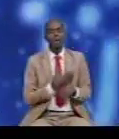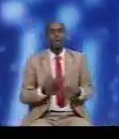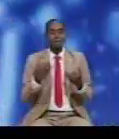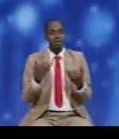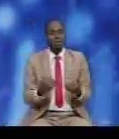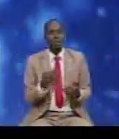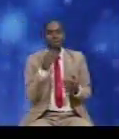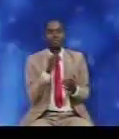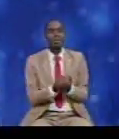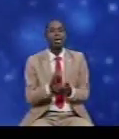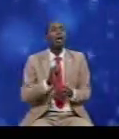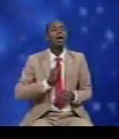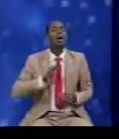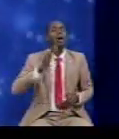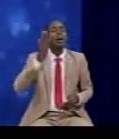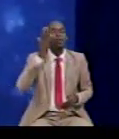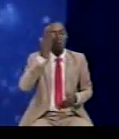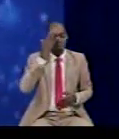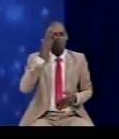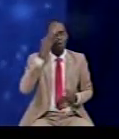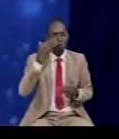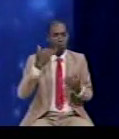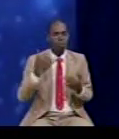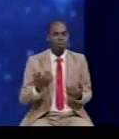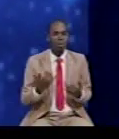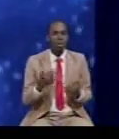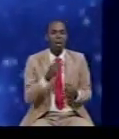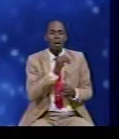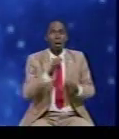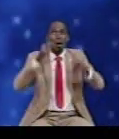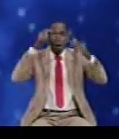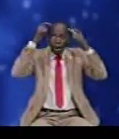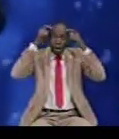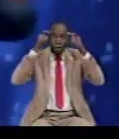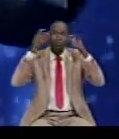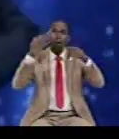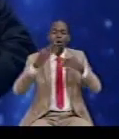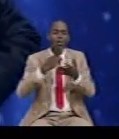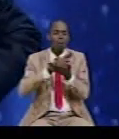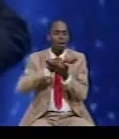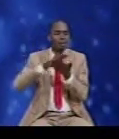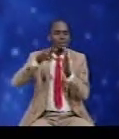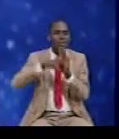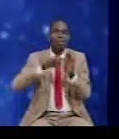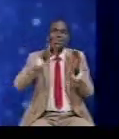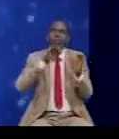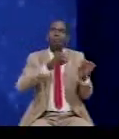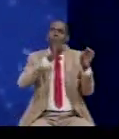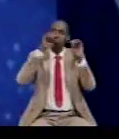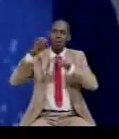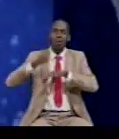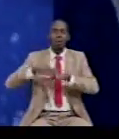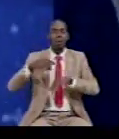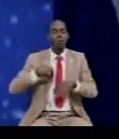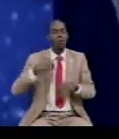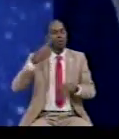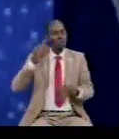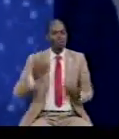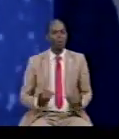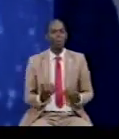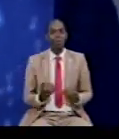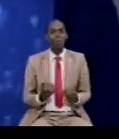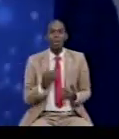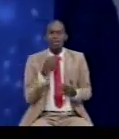that a crown of righteousness is laid up for me in heaven. Rest forever. That's why he said, are you